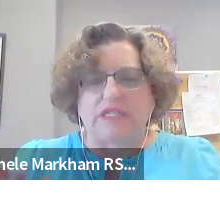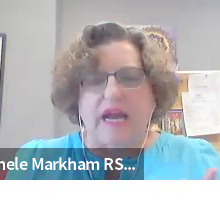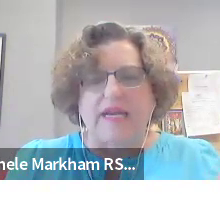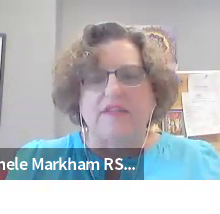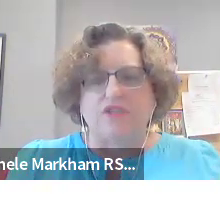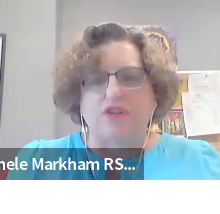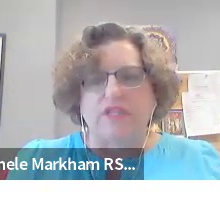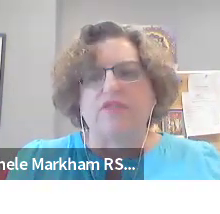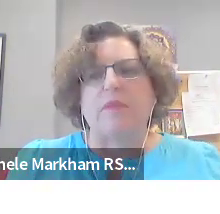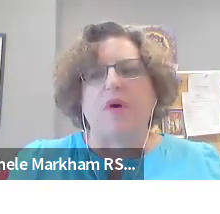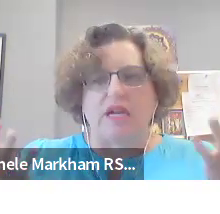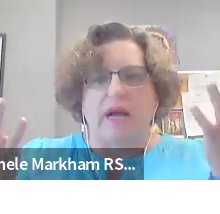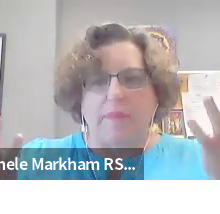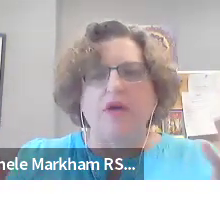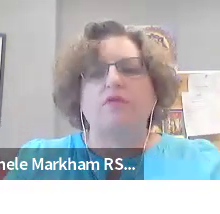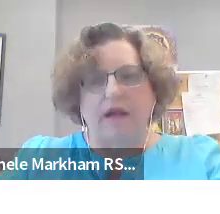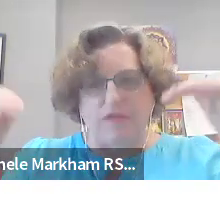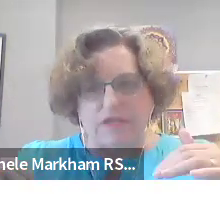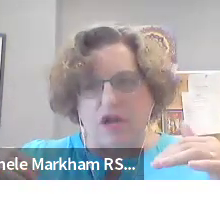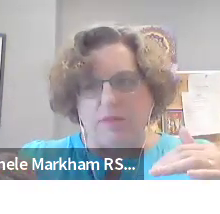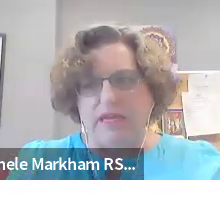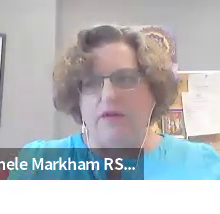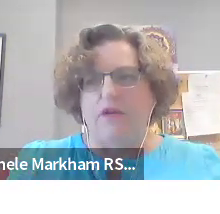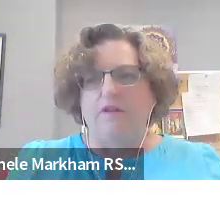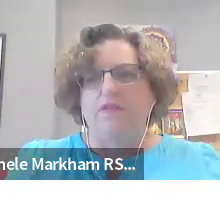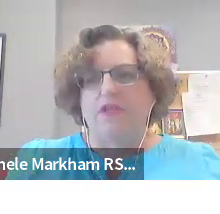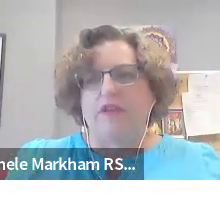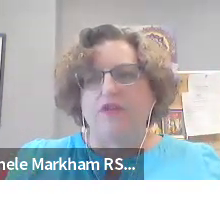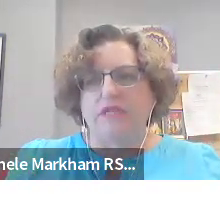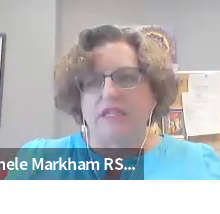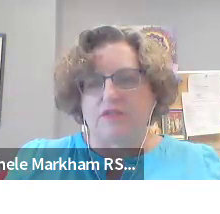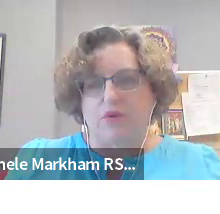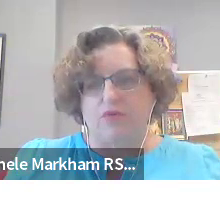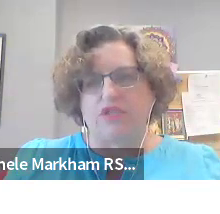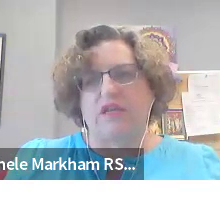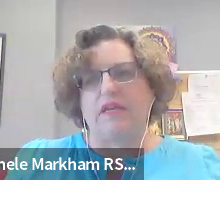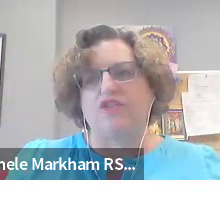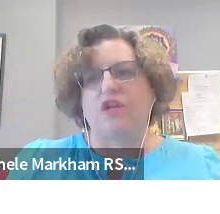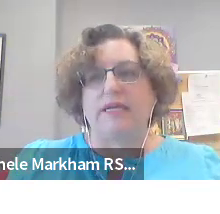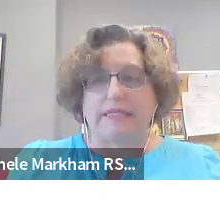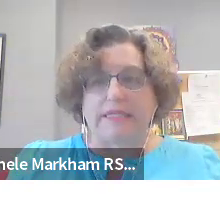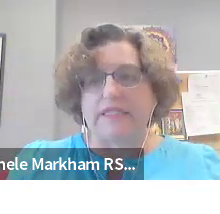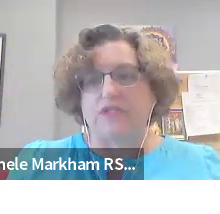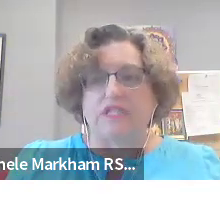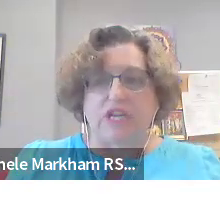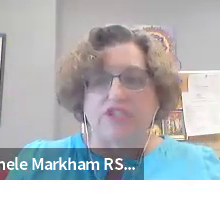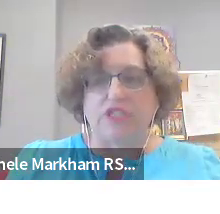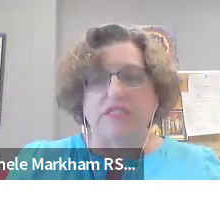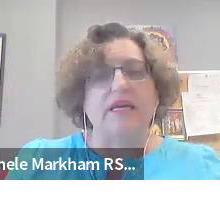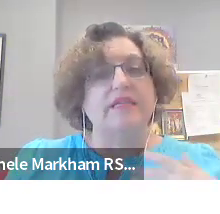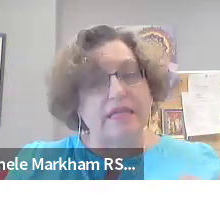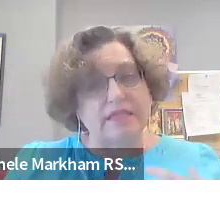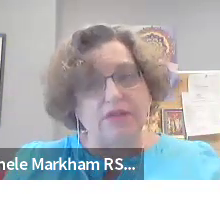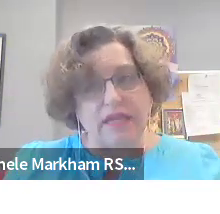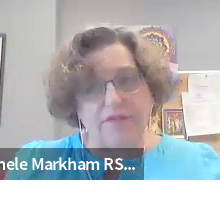they were designing the service from the bottom up rather than top down. And using this approach, the committee took ideas or